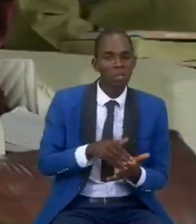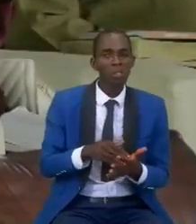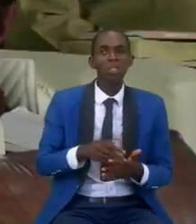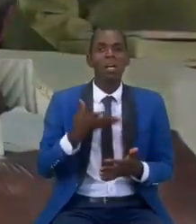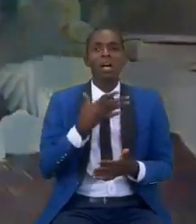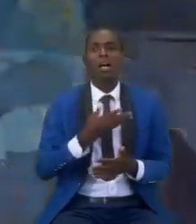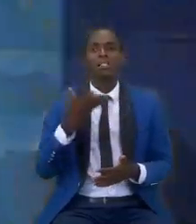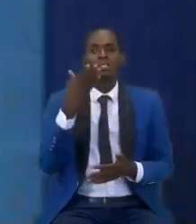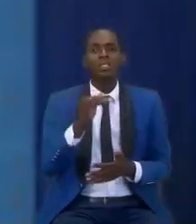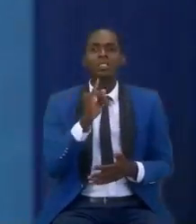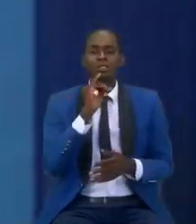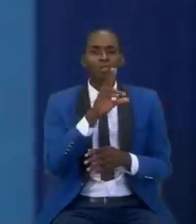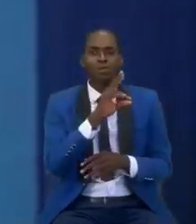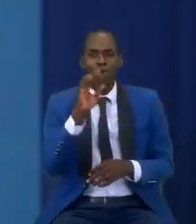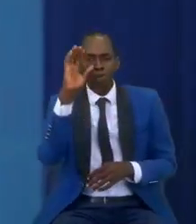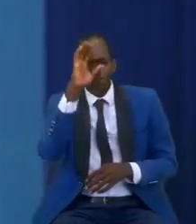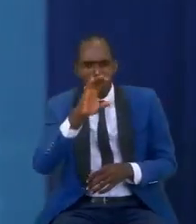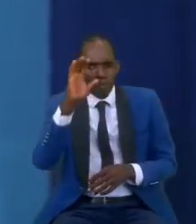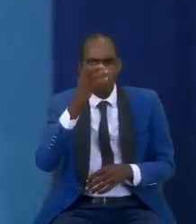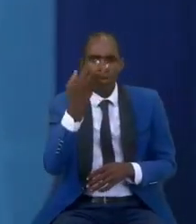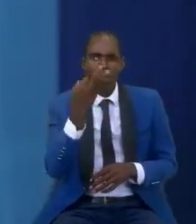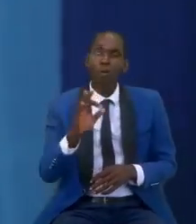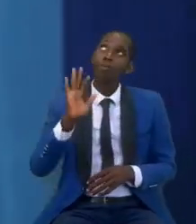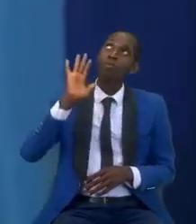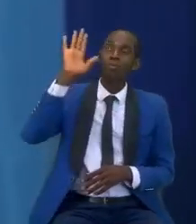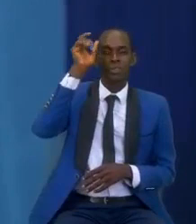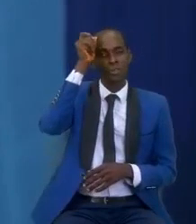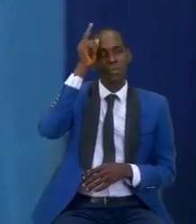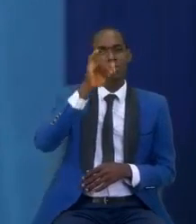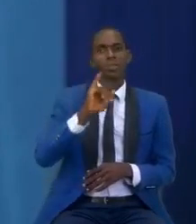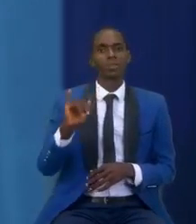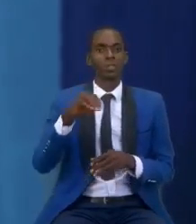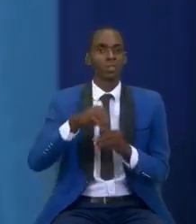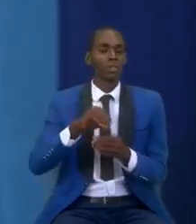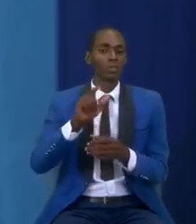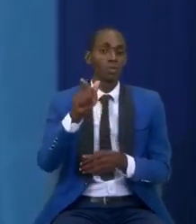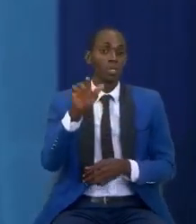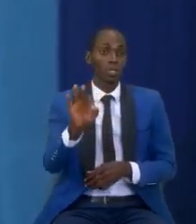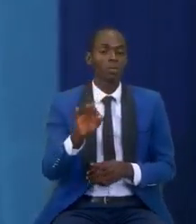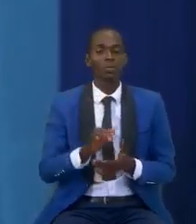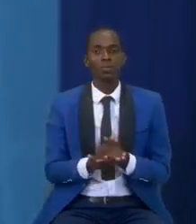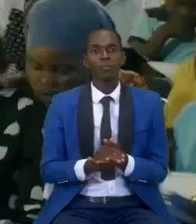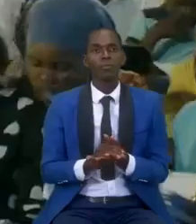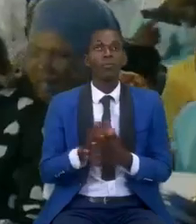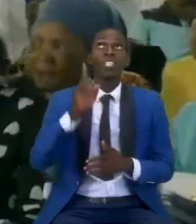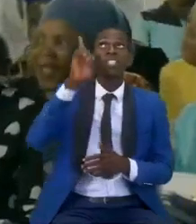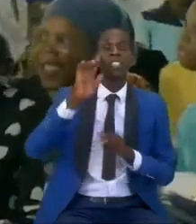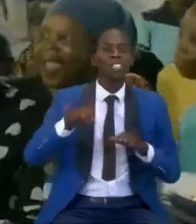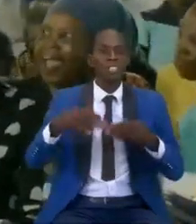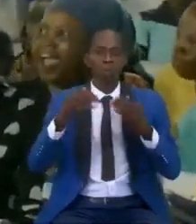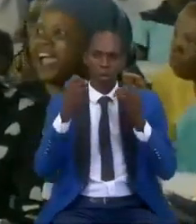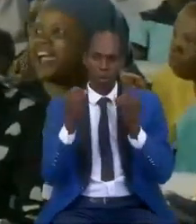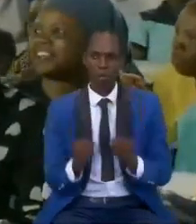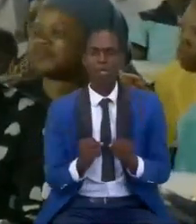in verse 29, he tells us, he giveth power. You're powerless, you're having power tonight.